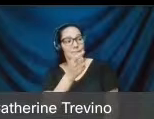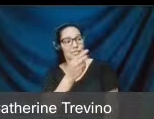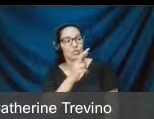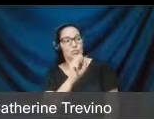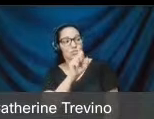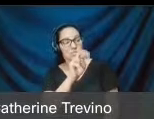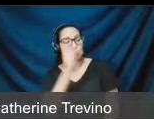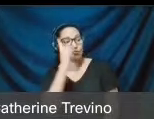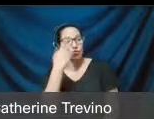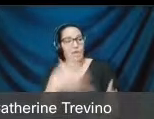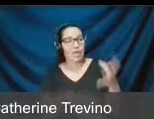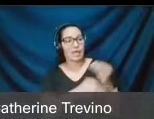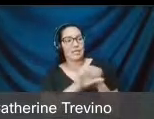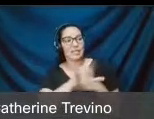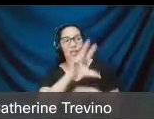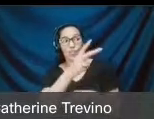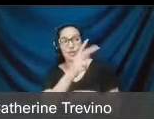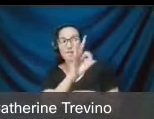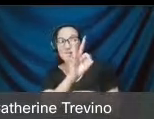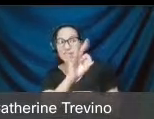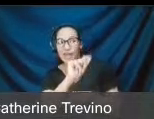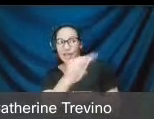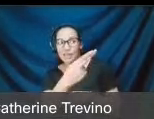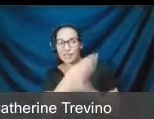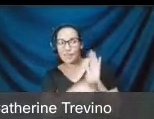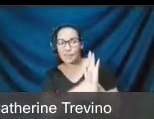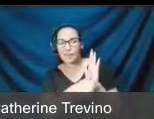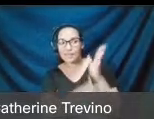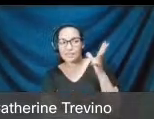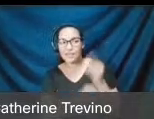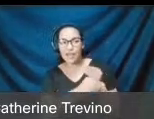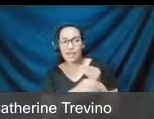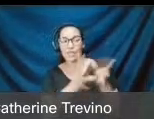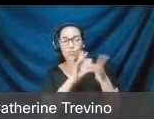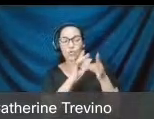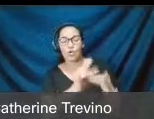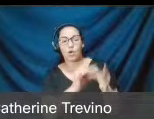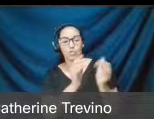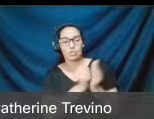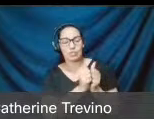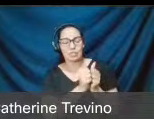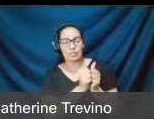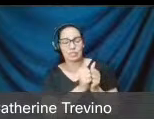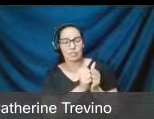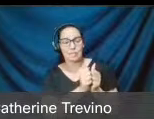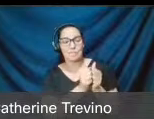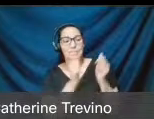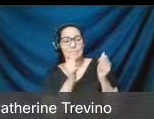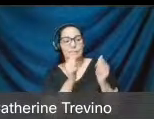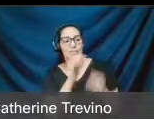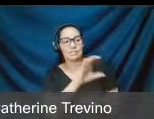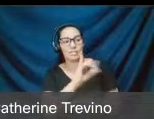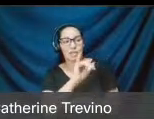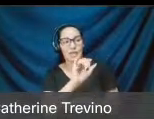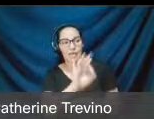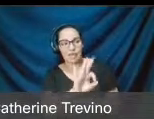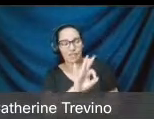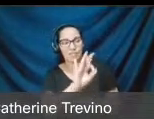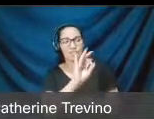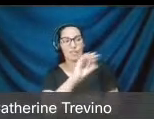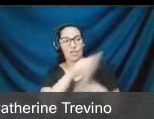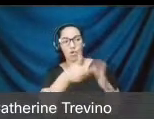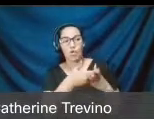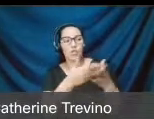that 39th page in regards to being eligible, the CIF, and all of the